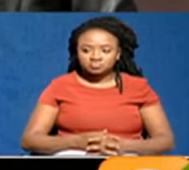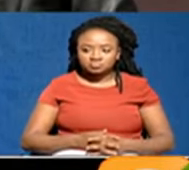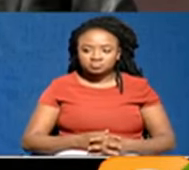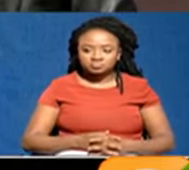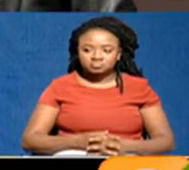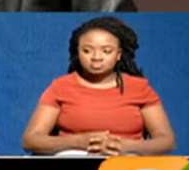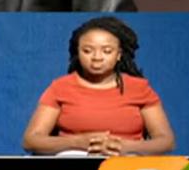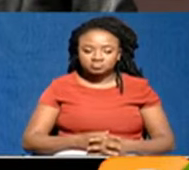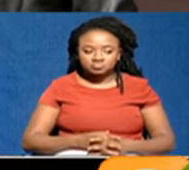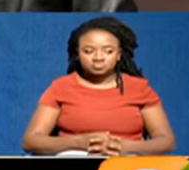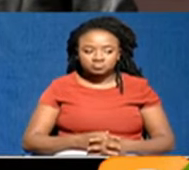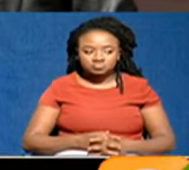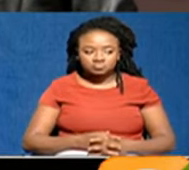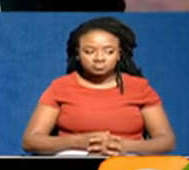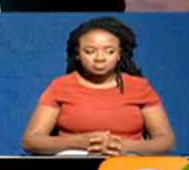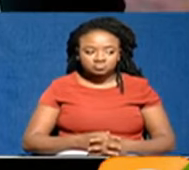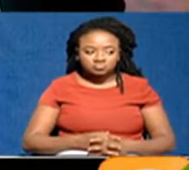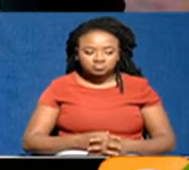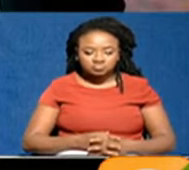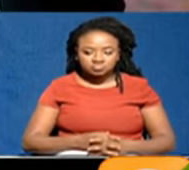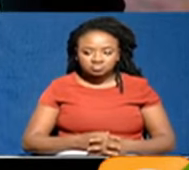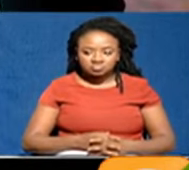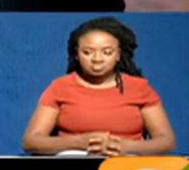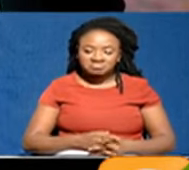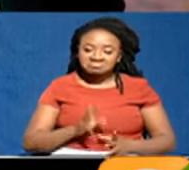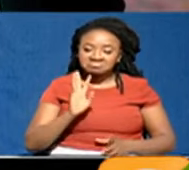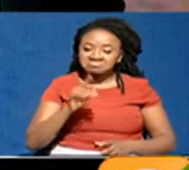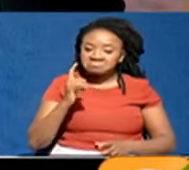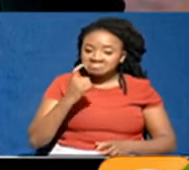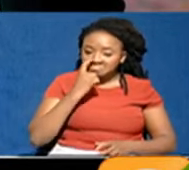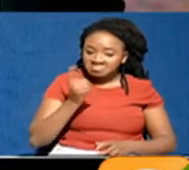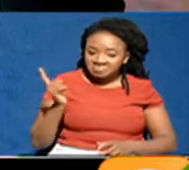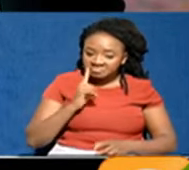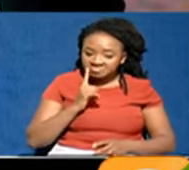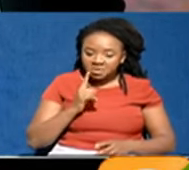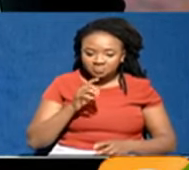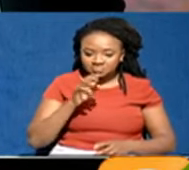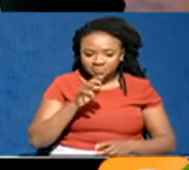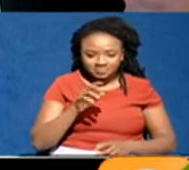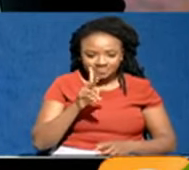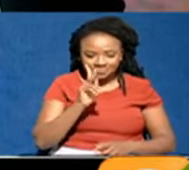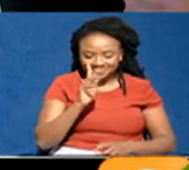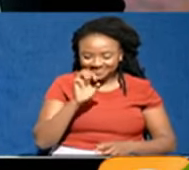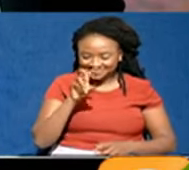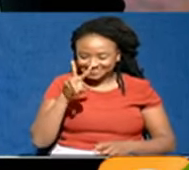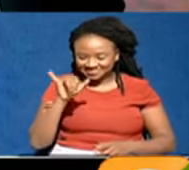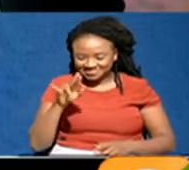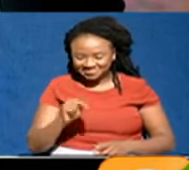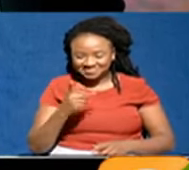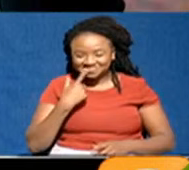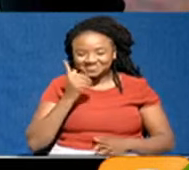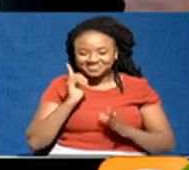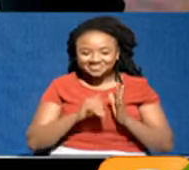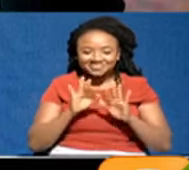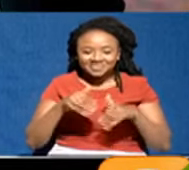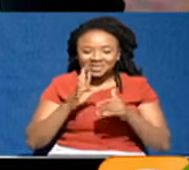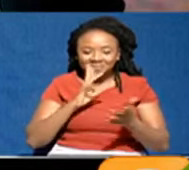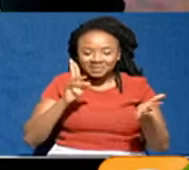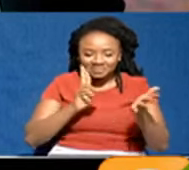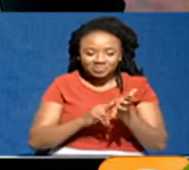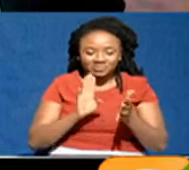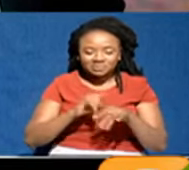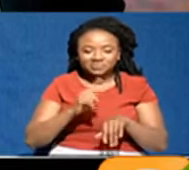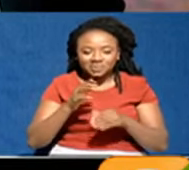bring you in here because Kevin mentioned something, which was how we report on road crashes. Is that a problem at